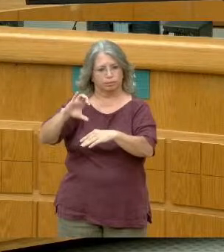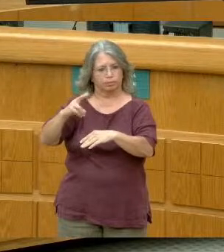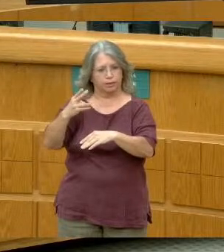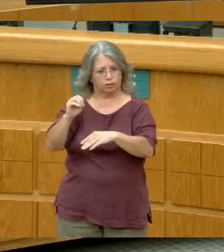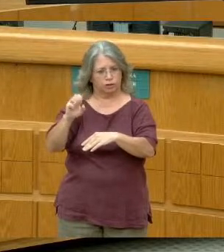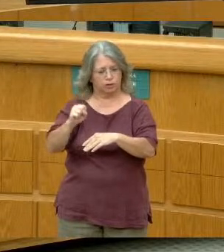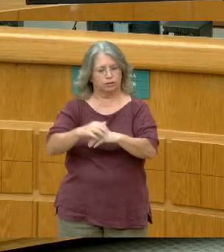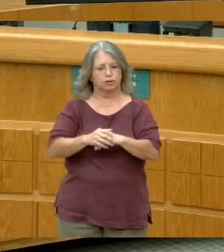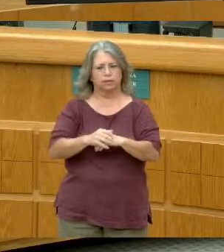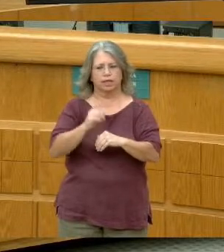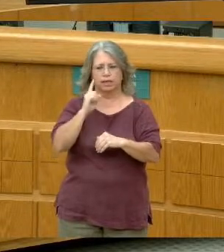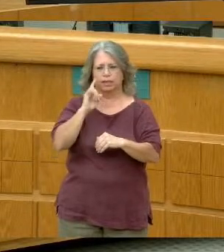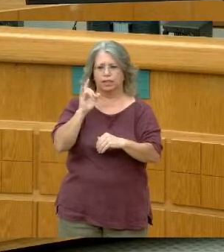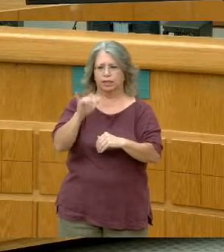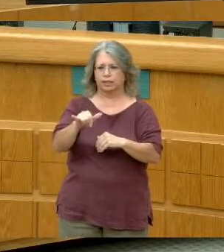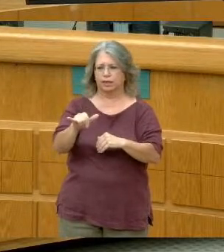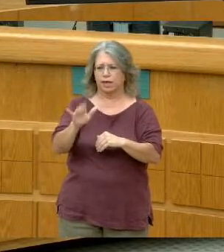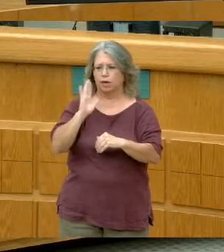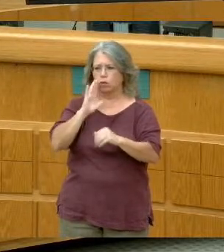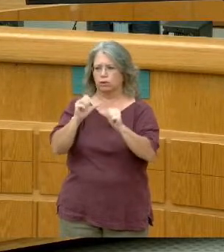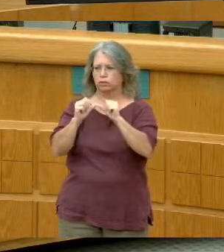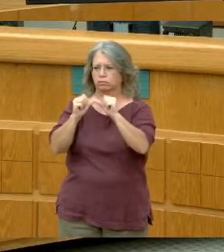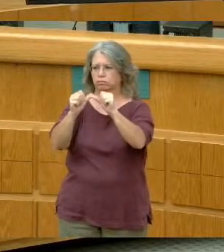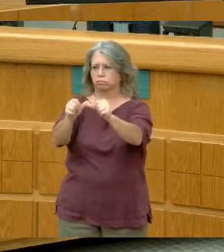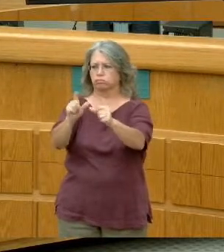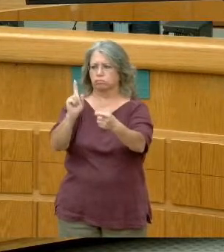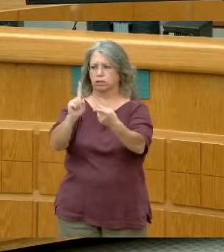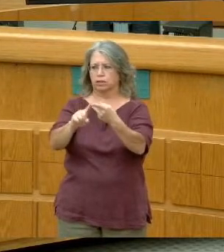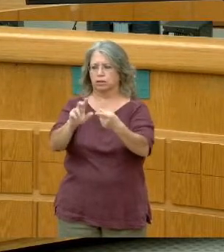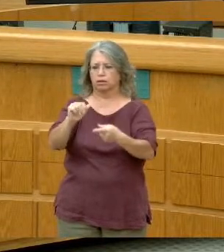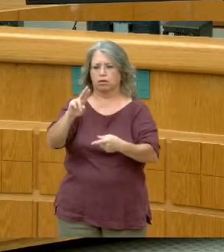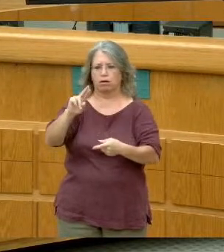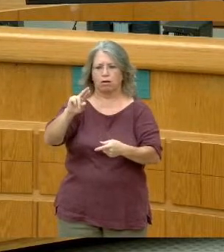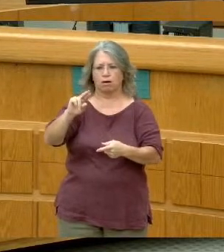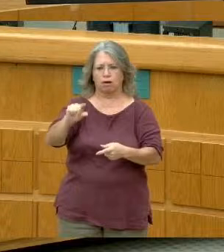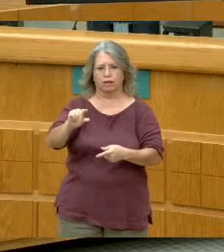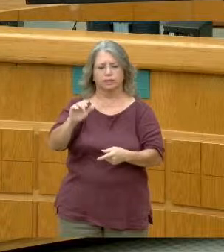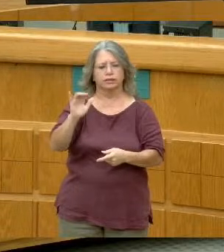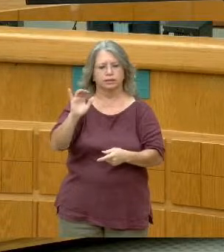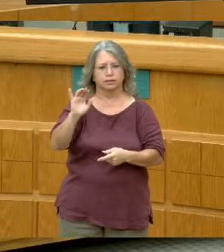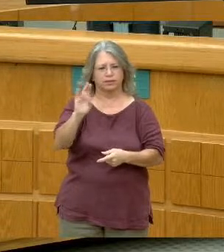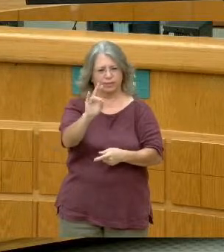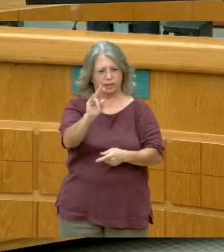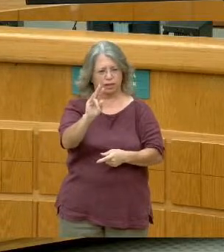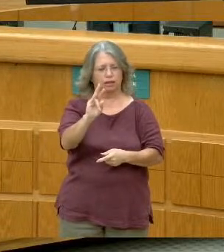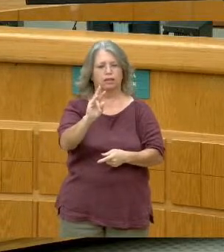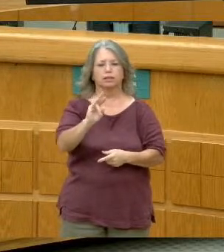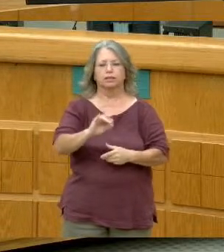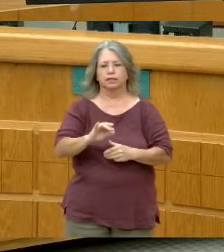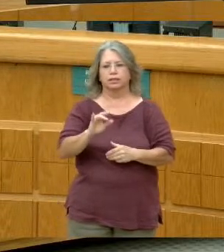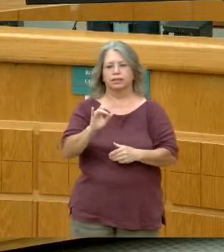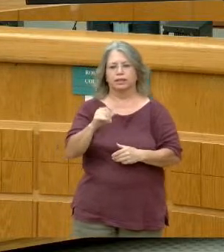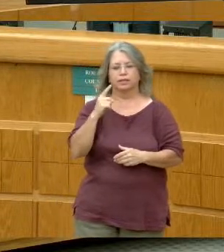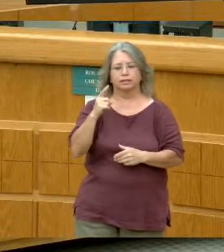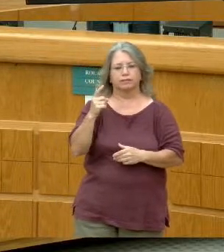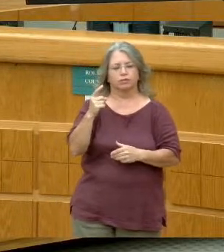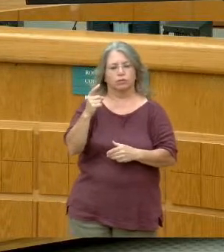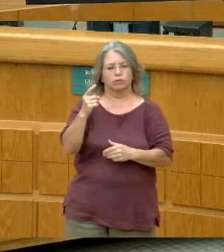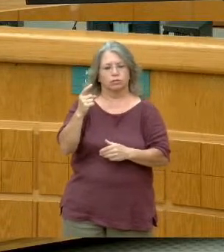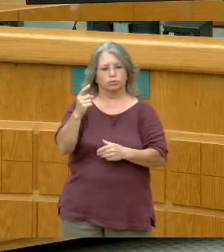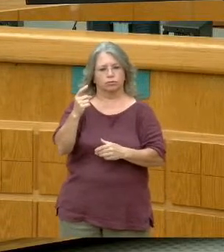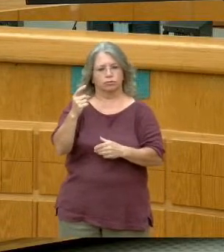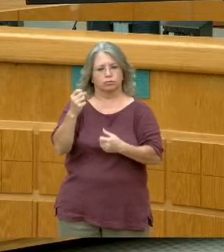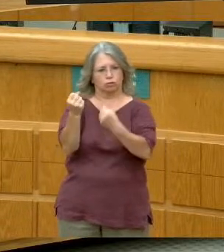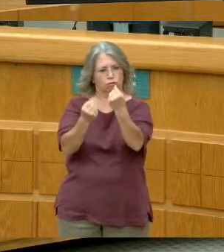is good until August the 17th. Yeah. And that's just for vehicular traffic